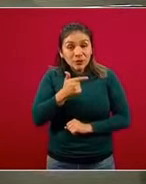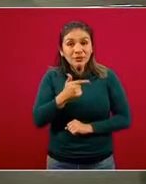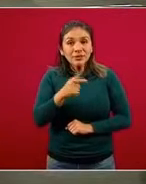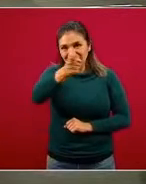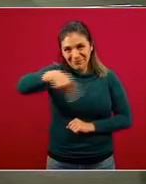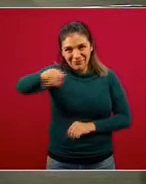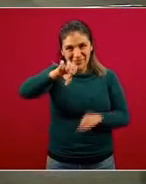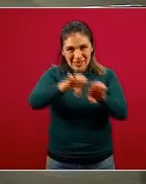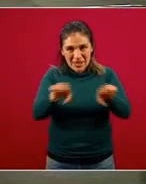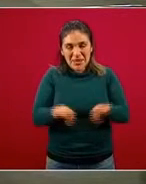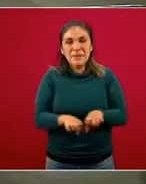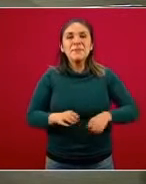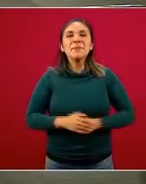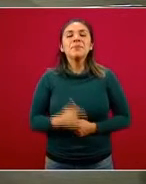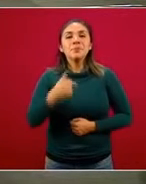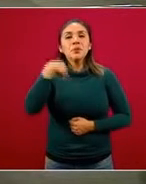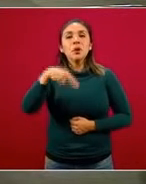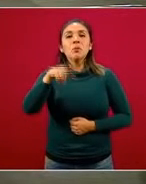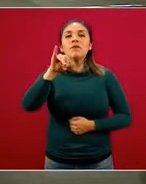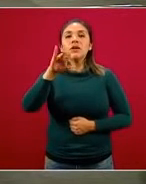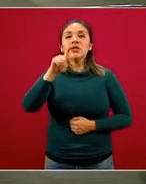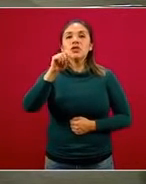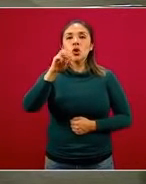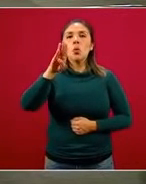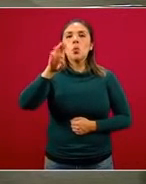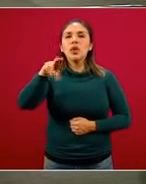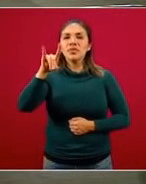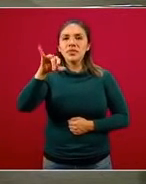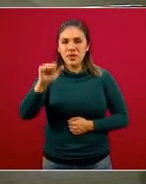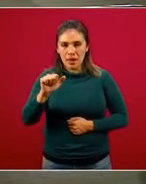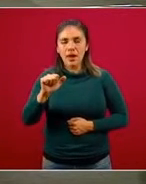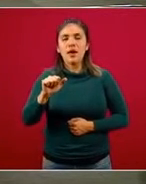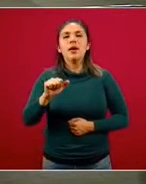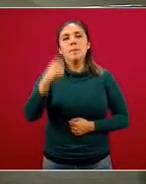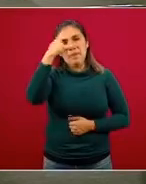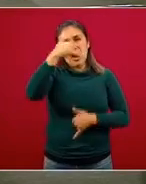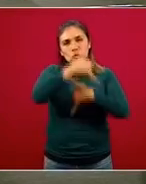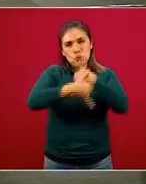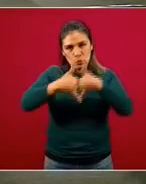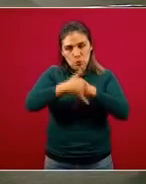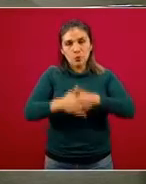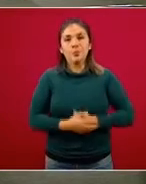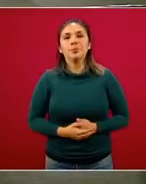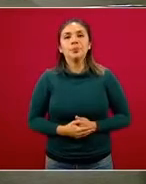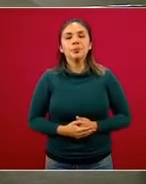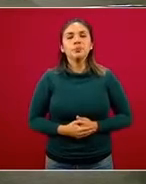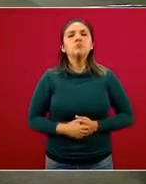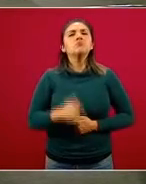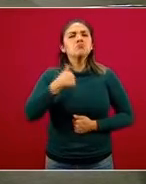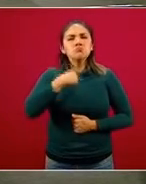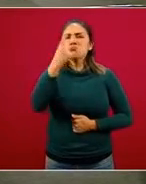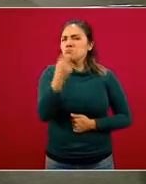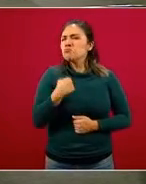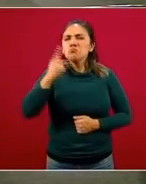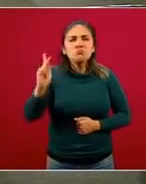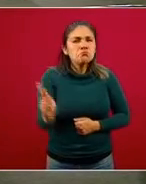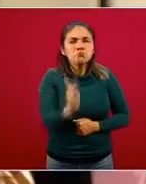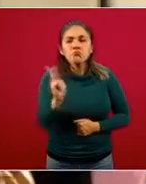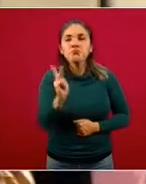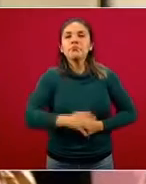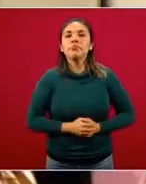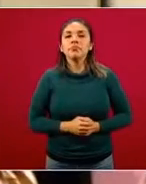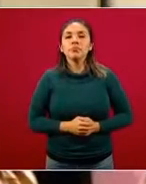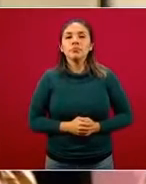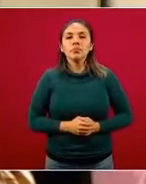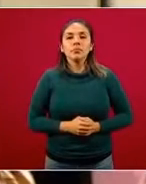equipo. Good evening. Good evening to Víctor, your buen día team. para Víctor Victor, Vlogs y buen México Informa dia. de YouTube, doctor. And I Le traigo una also have news pregunta on YouTube.